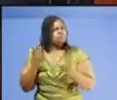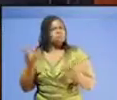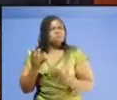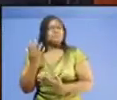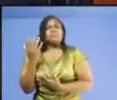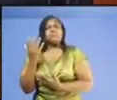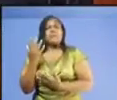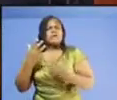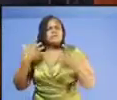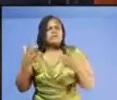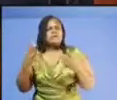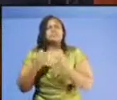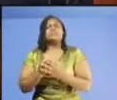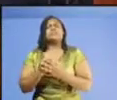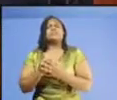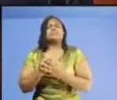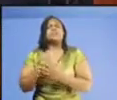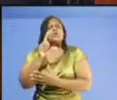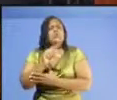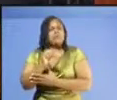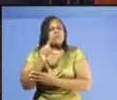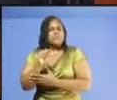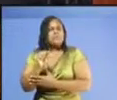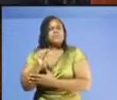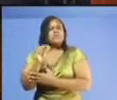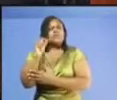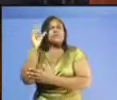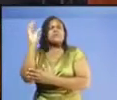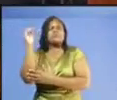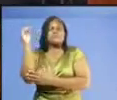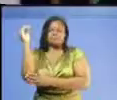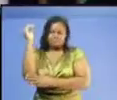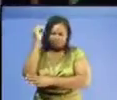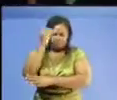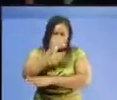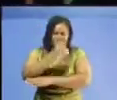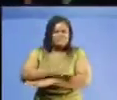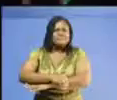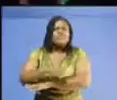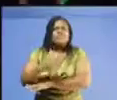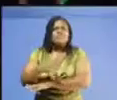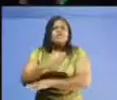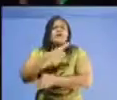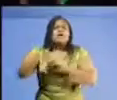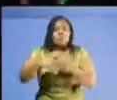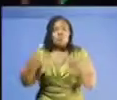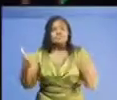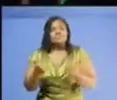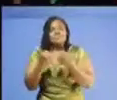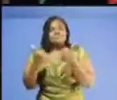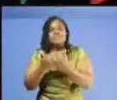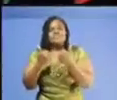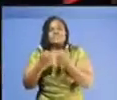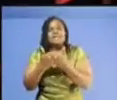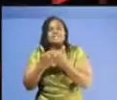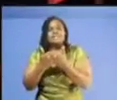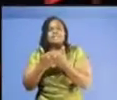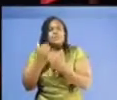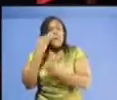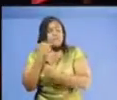to that sunset moment, that all the troubles we encountered in 2020 would have been left